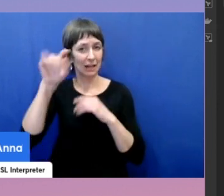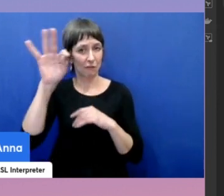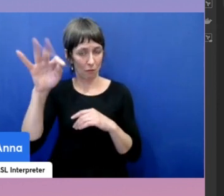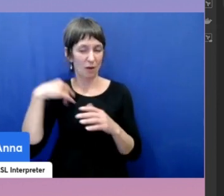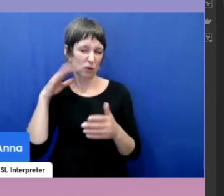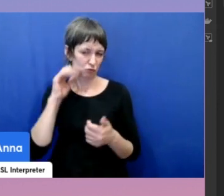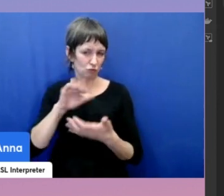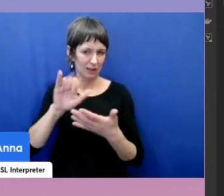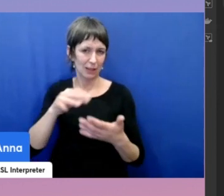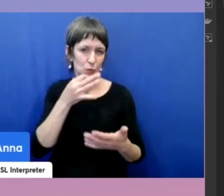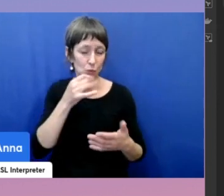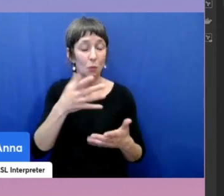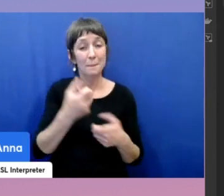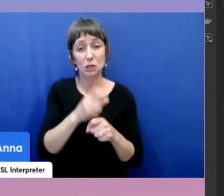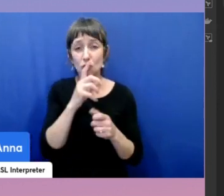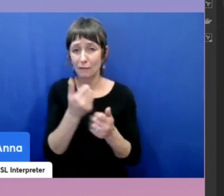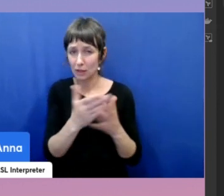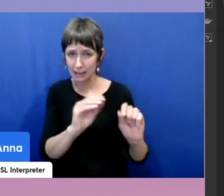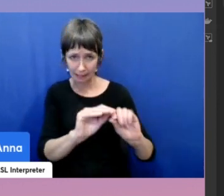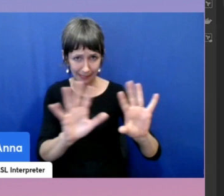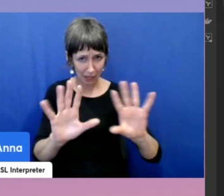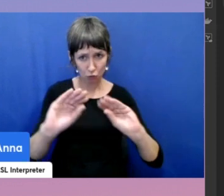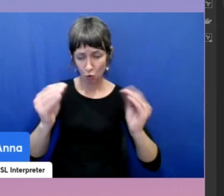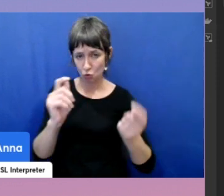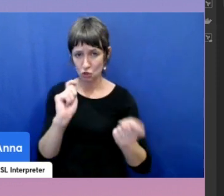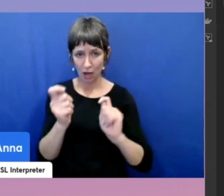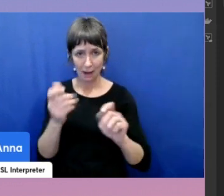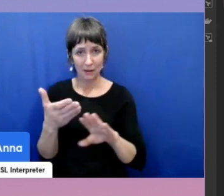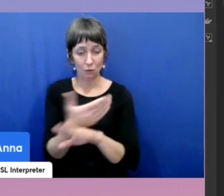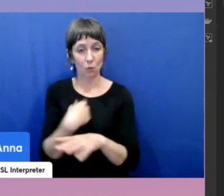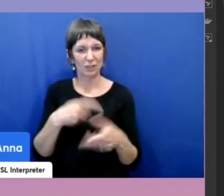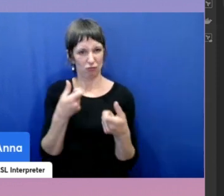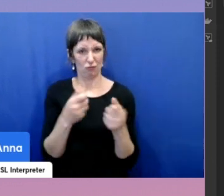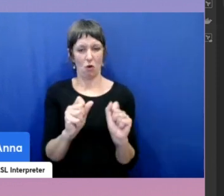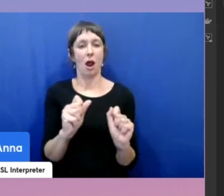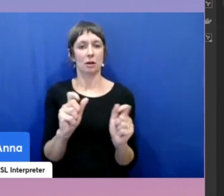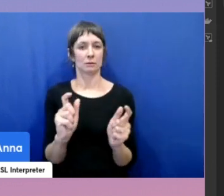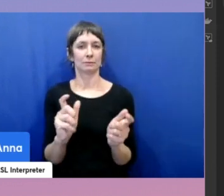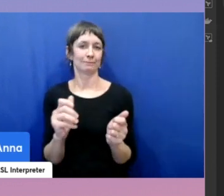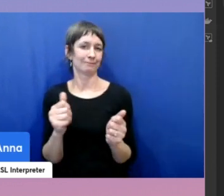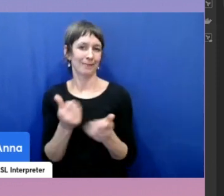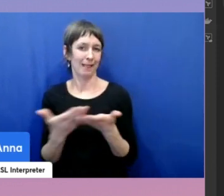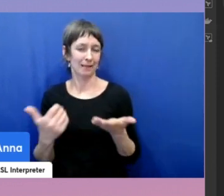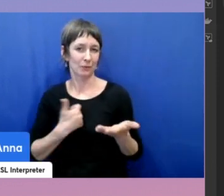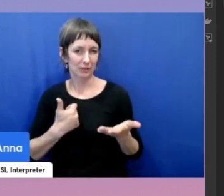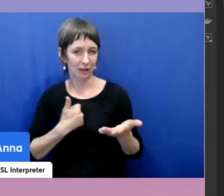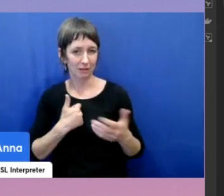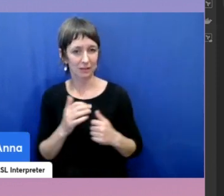is obviously clear and that there's no changes before we try anything. So yeah, it's come